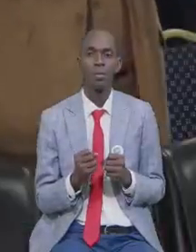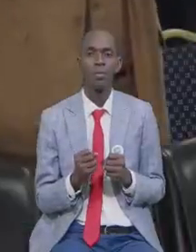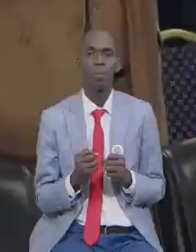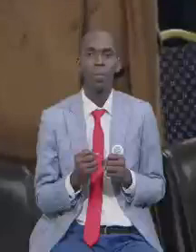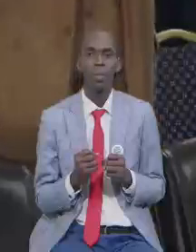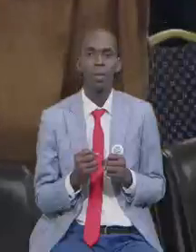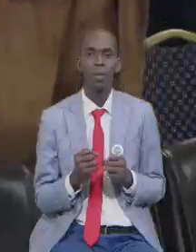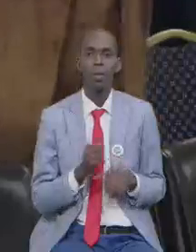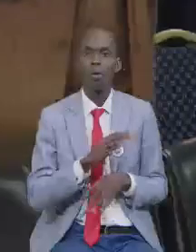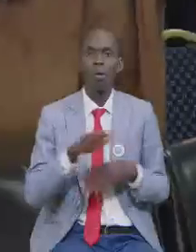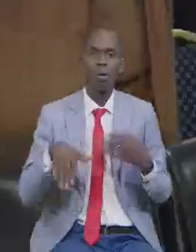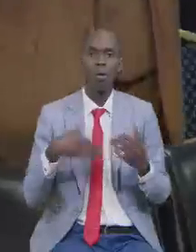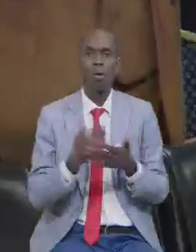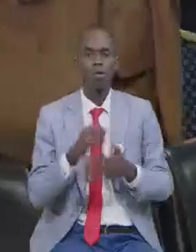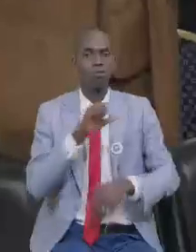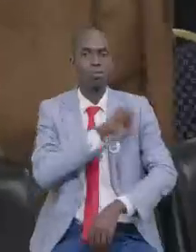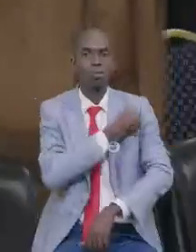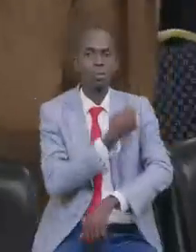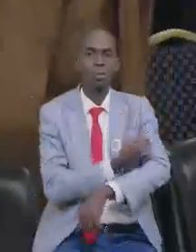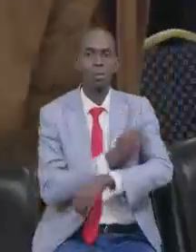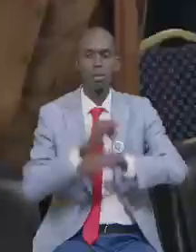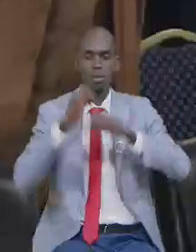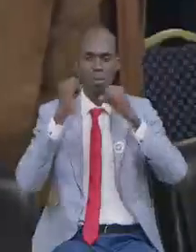All strengthening power.